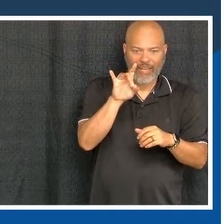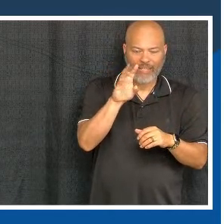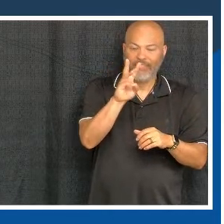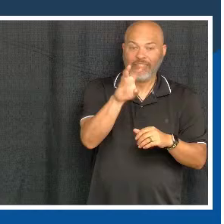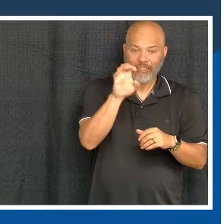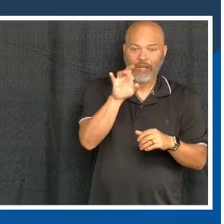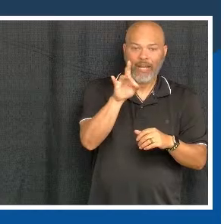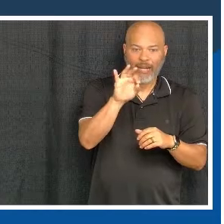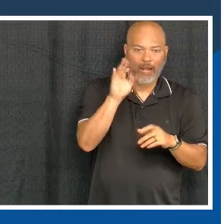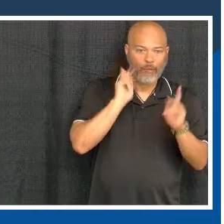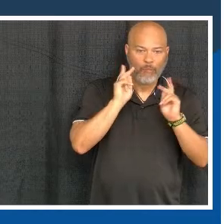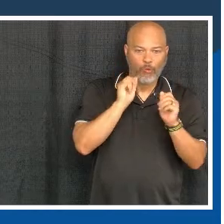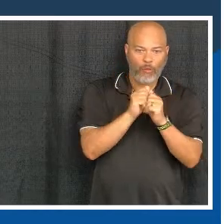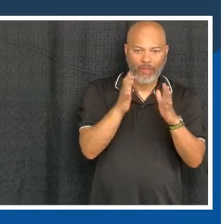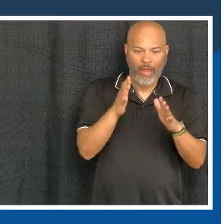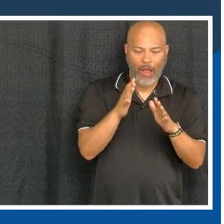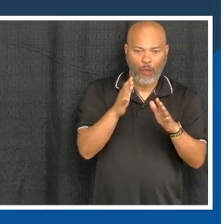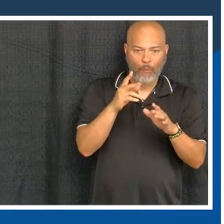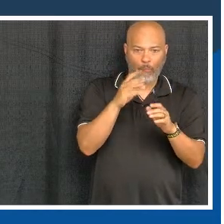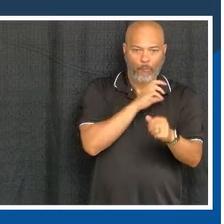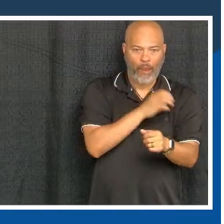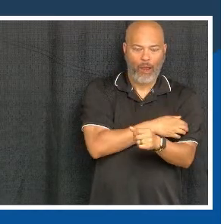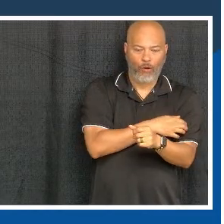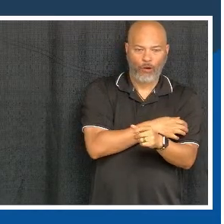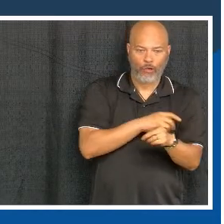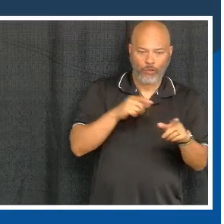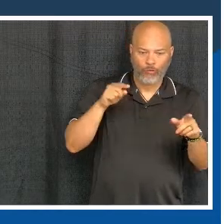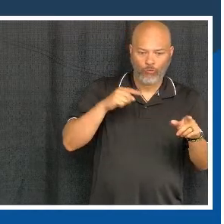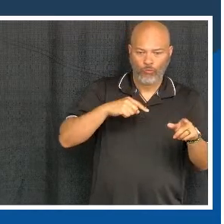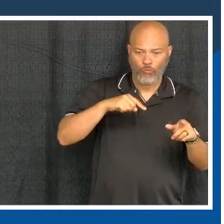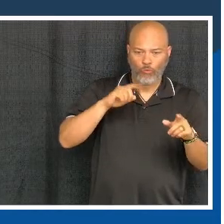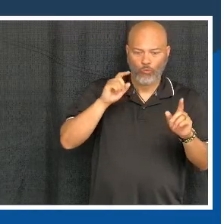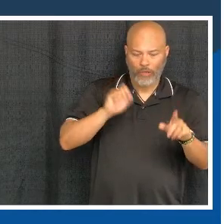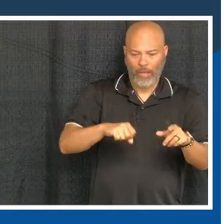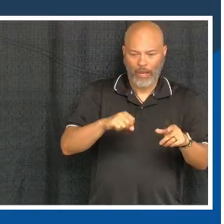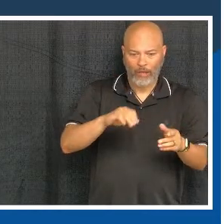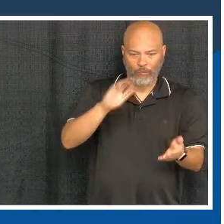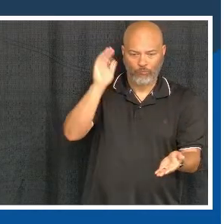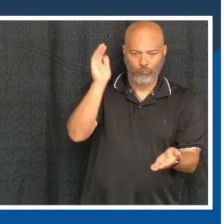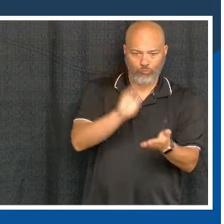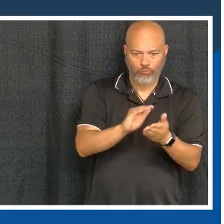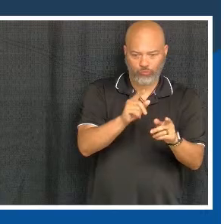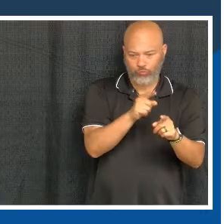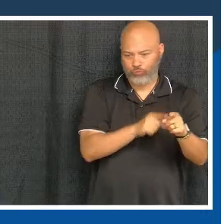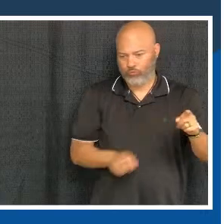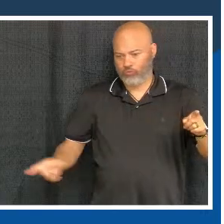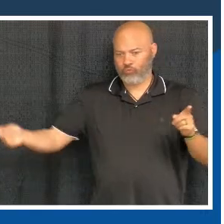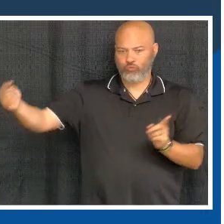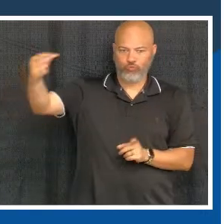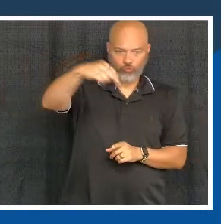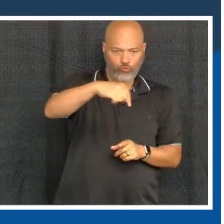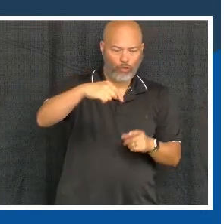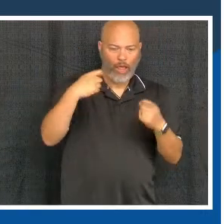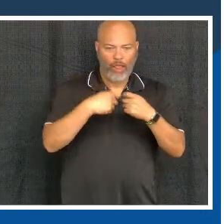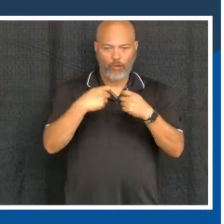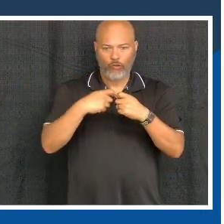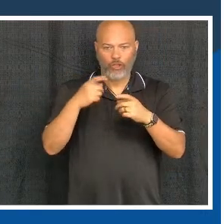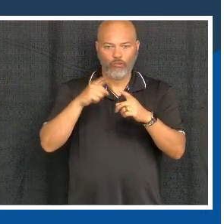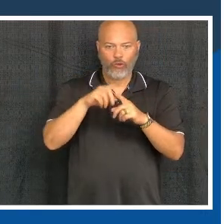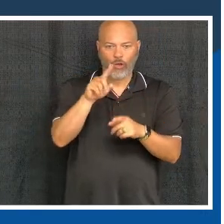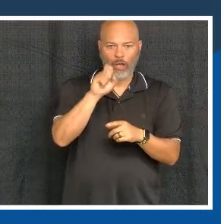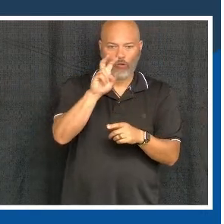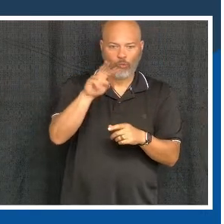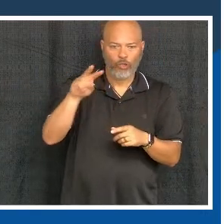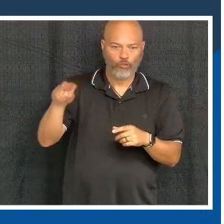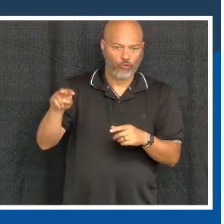power. Within 9 seconds, the system automatically reduced that down to 122 customers. So before